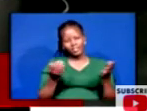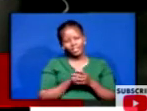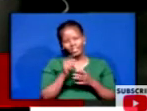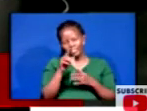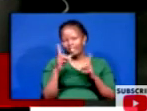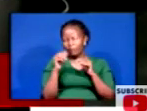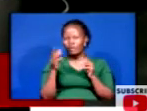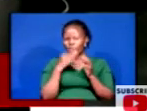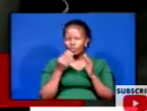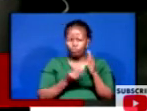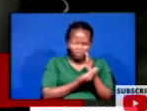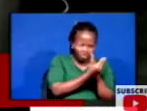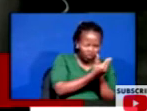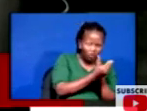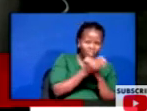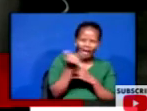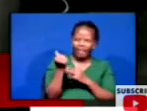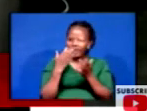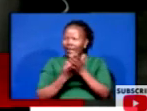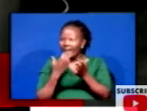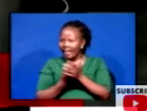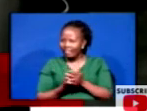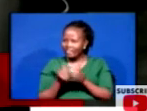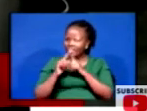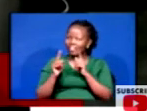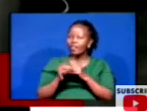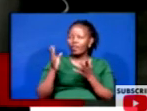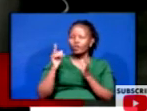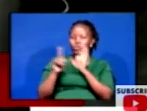Which Mr. Ngati actually saw, because and I agree with